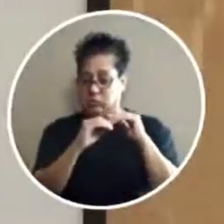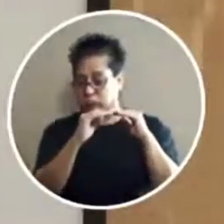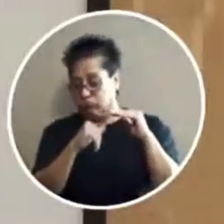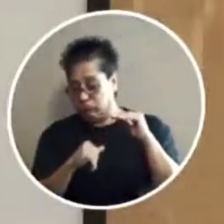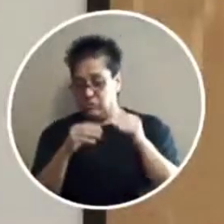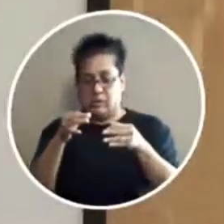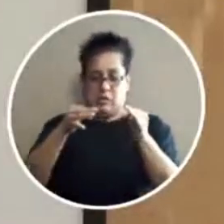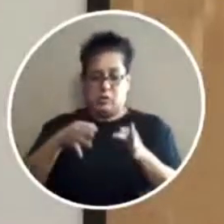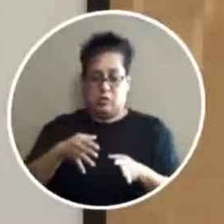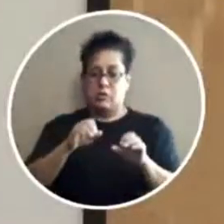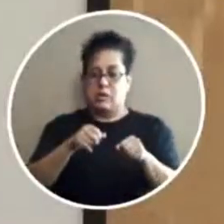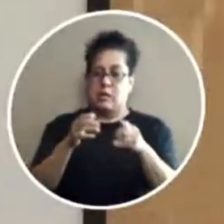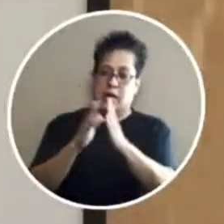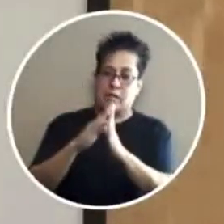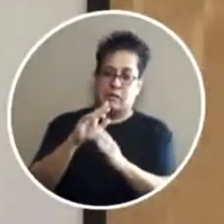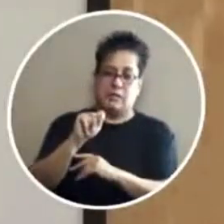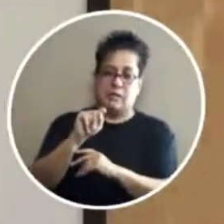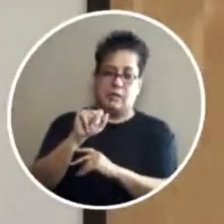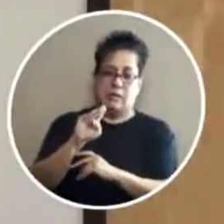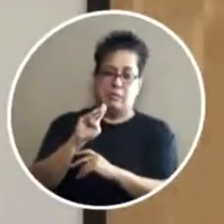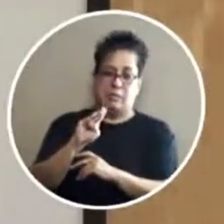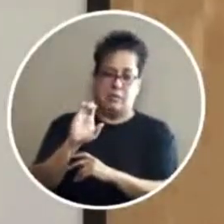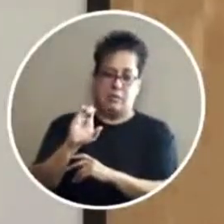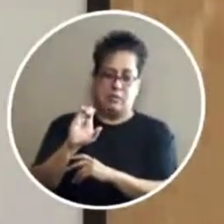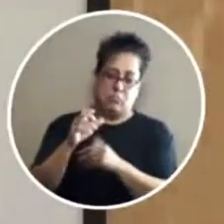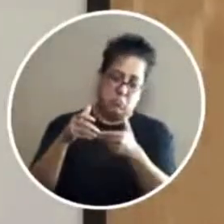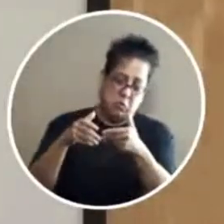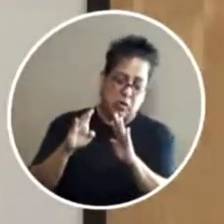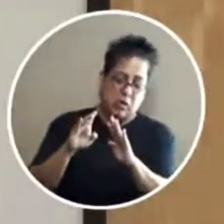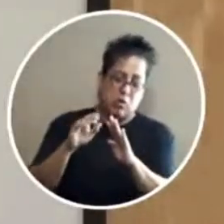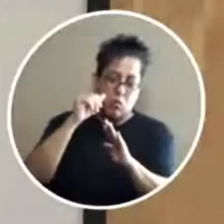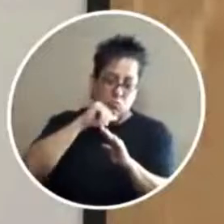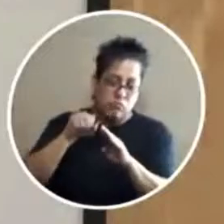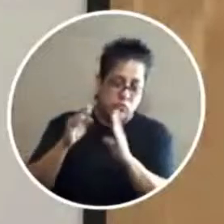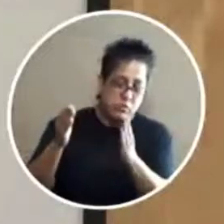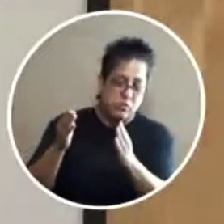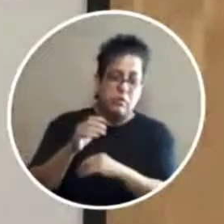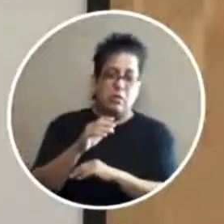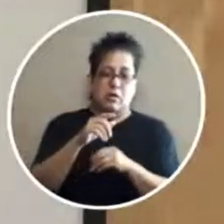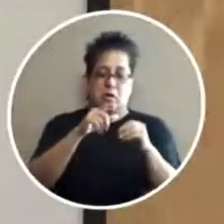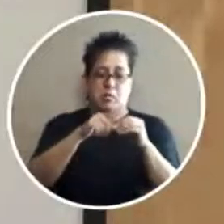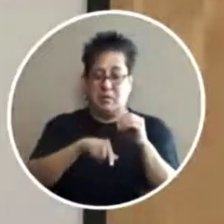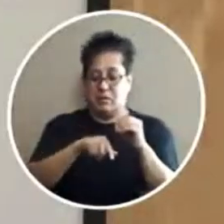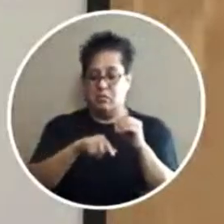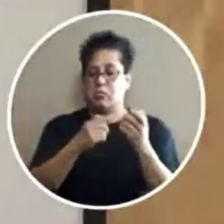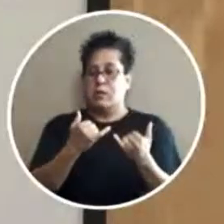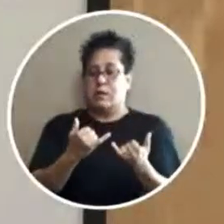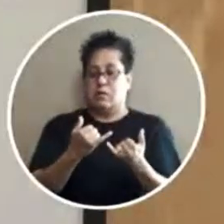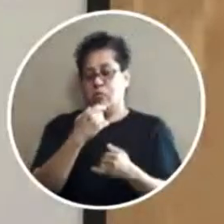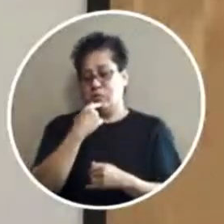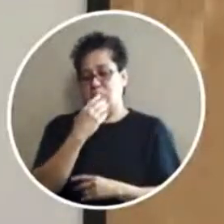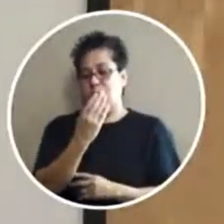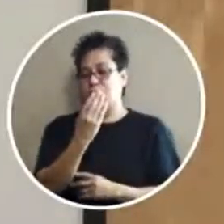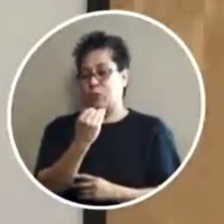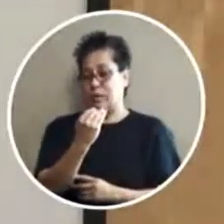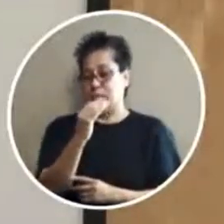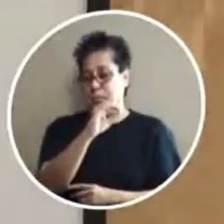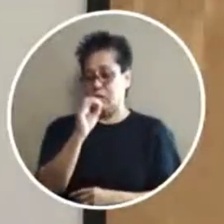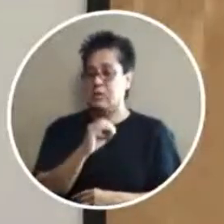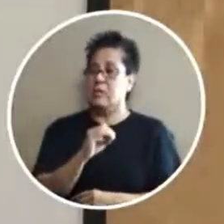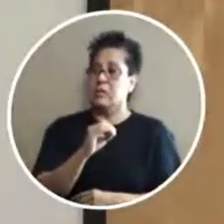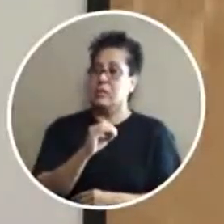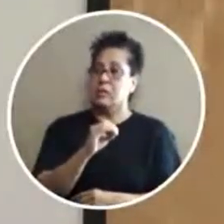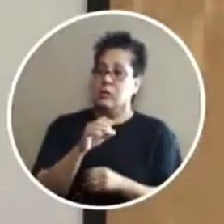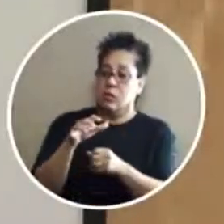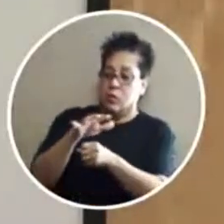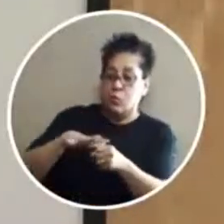make a request to 2ABC to allow bar reopenings. Although El Paso County reports 14% hospital capacity, the region